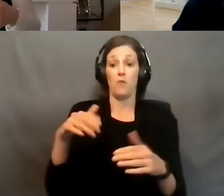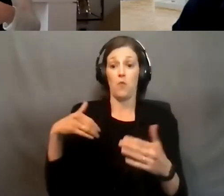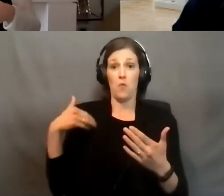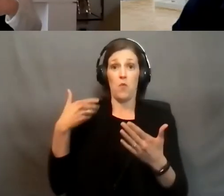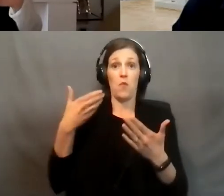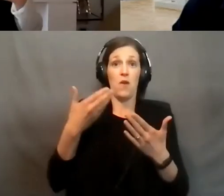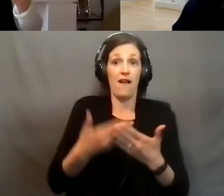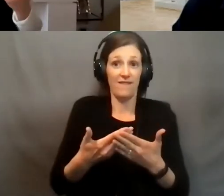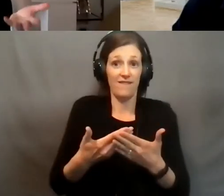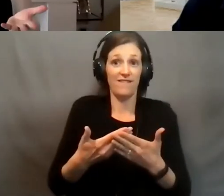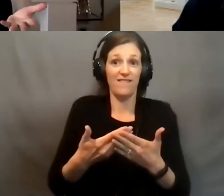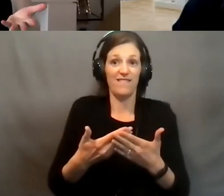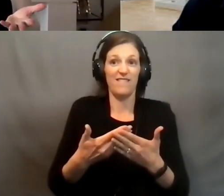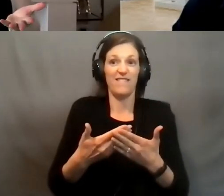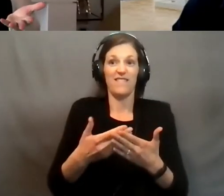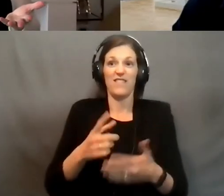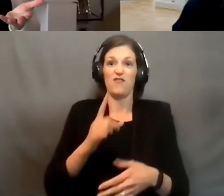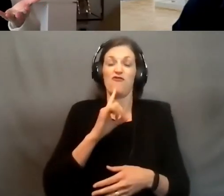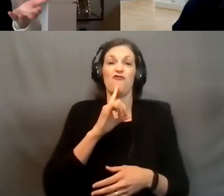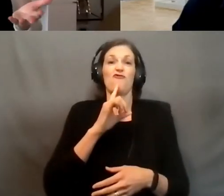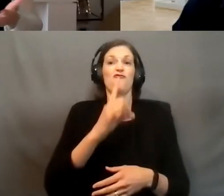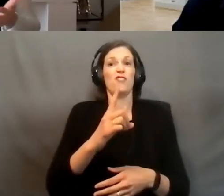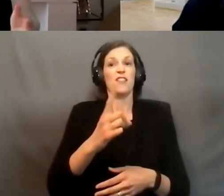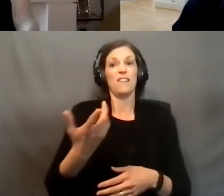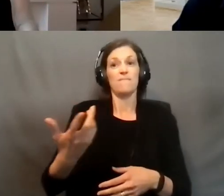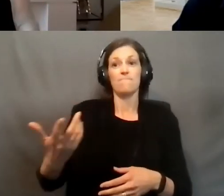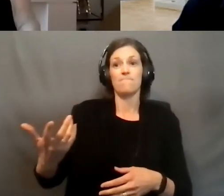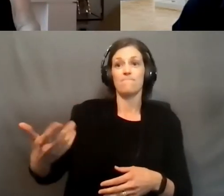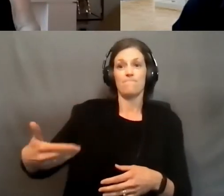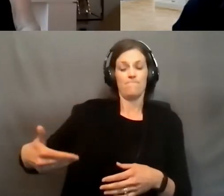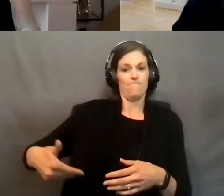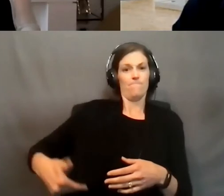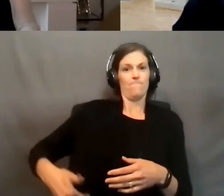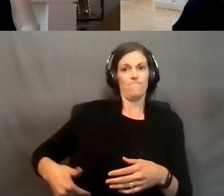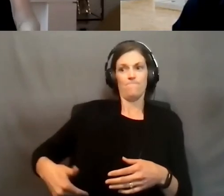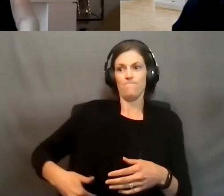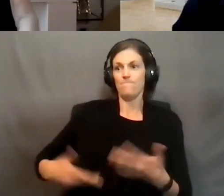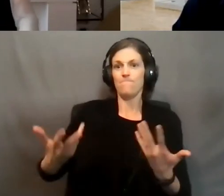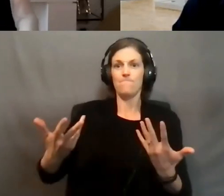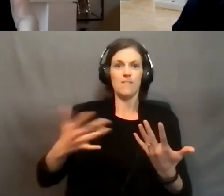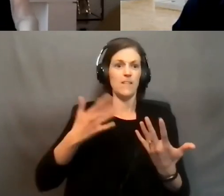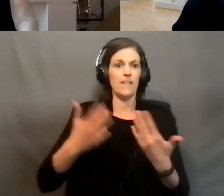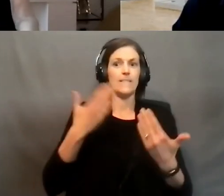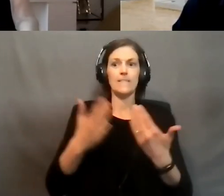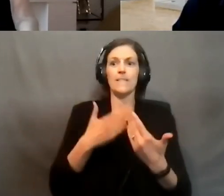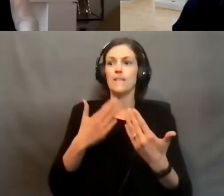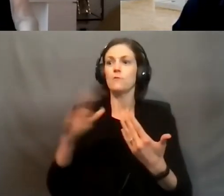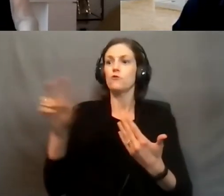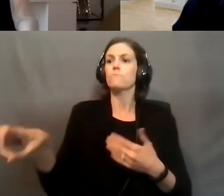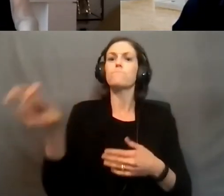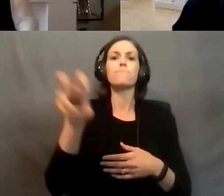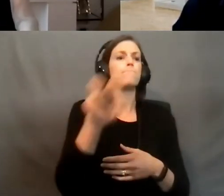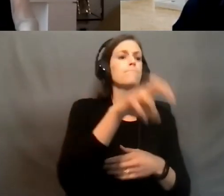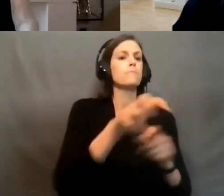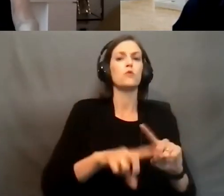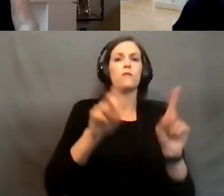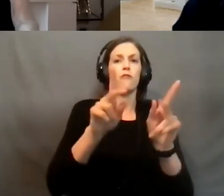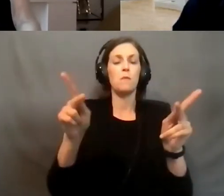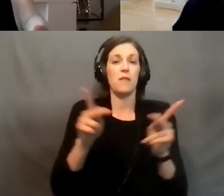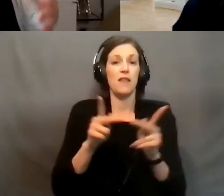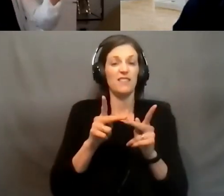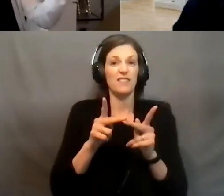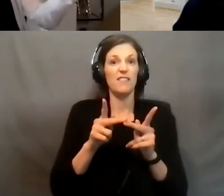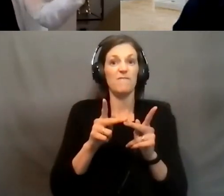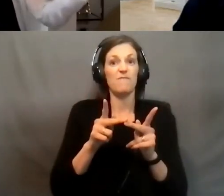it is extremely intuitive for you to move from one place to another and to have what you want, including